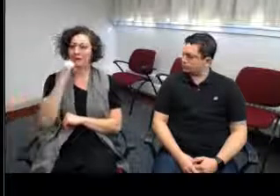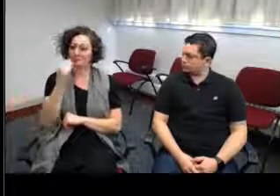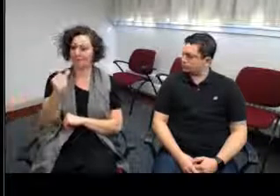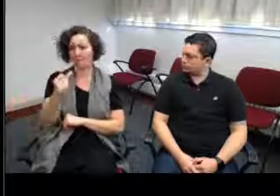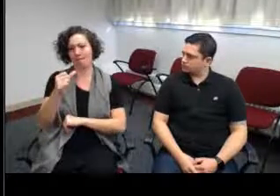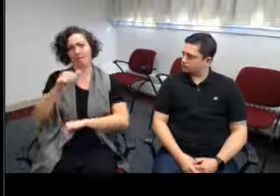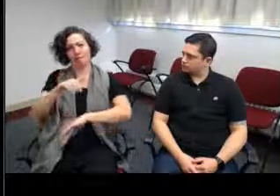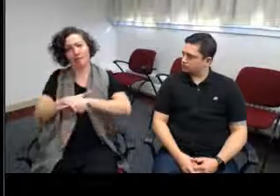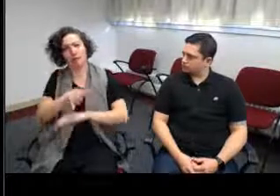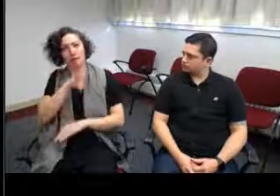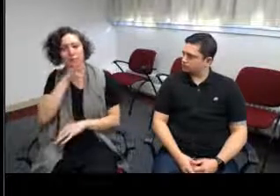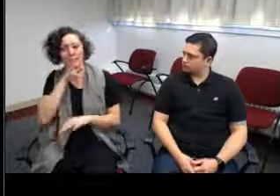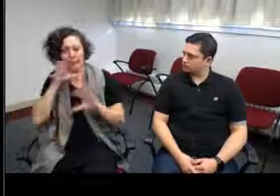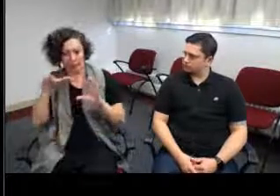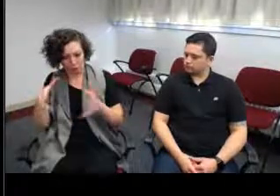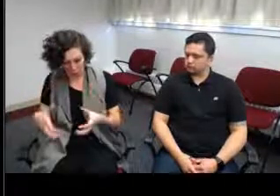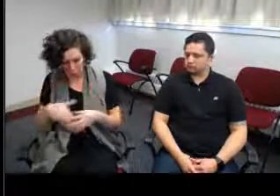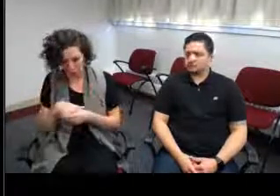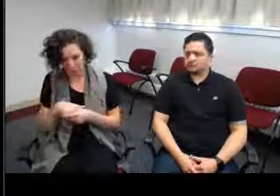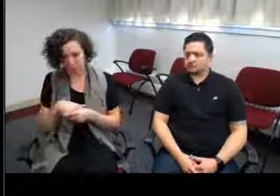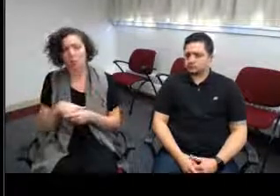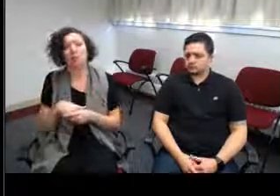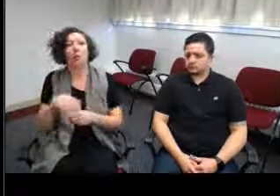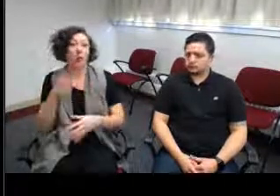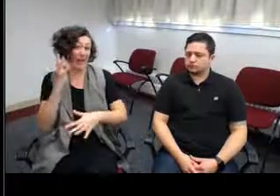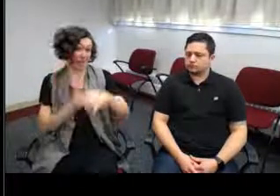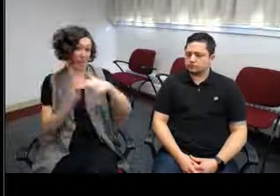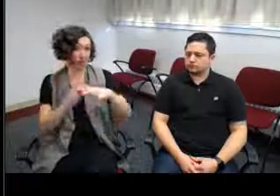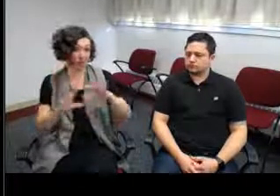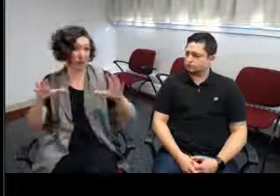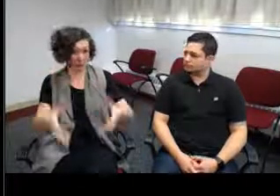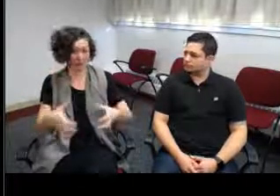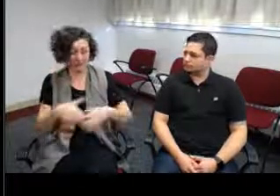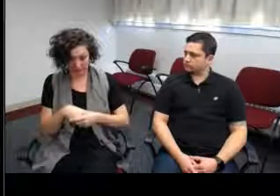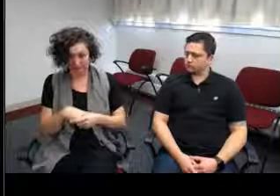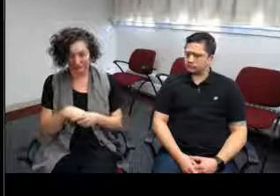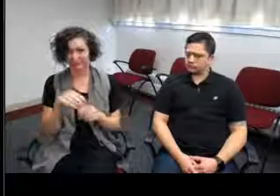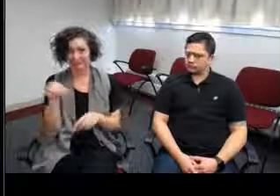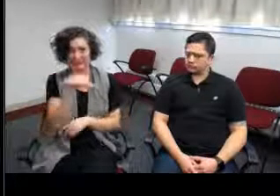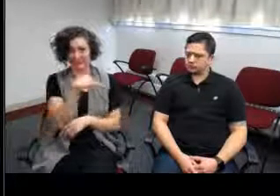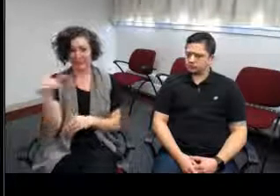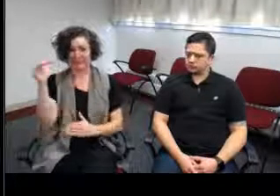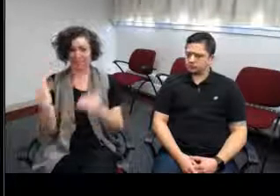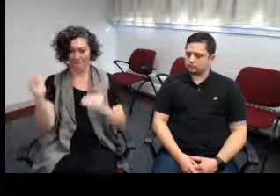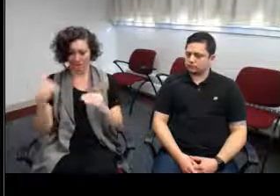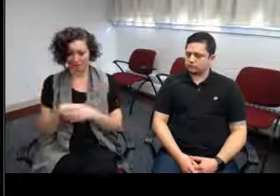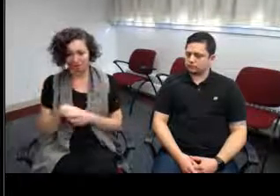very similar to non-English speaking U.S. immigrants.